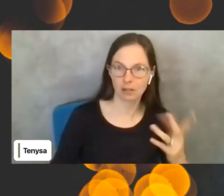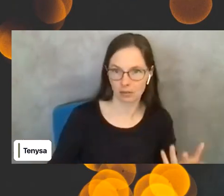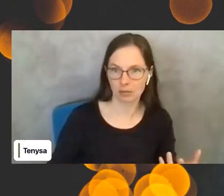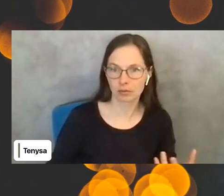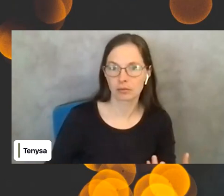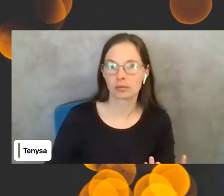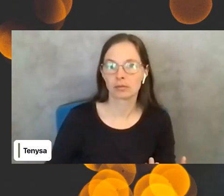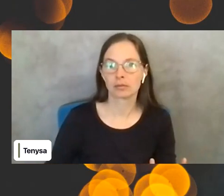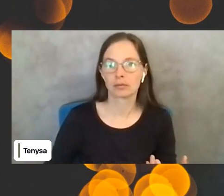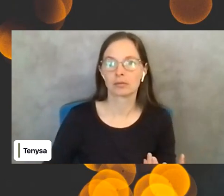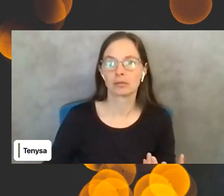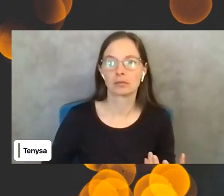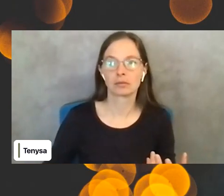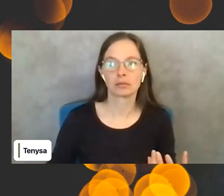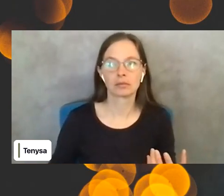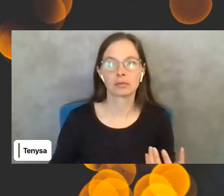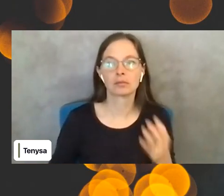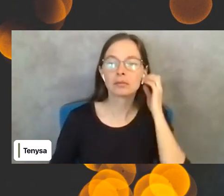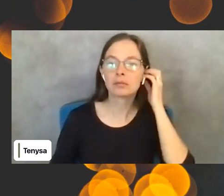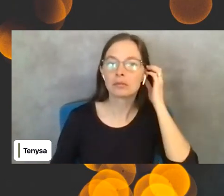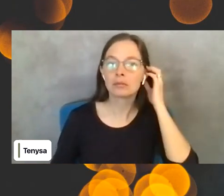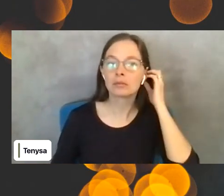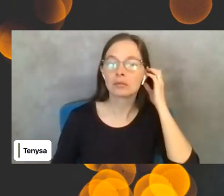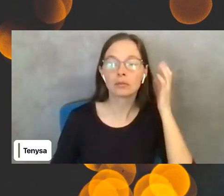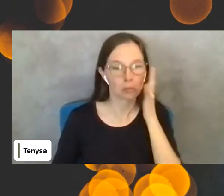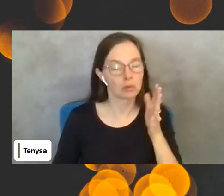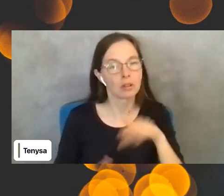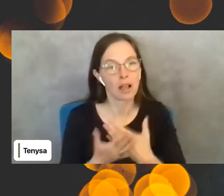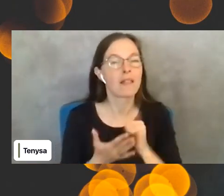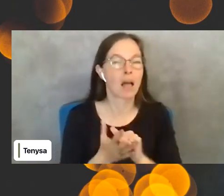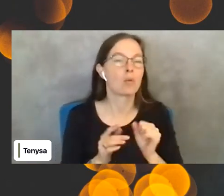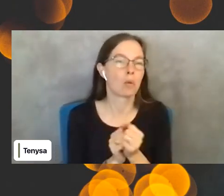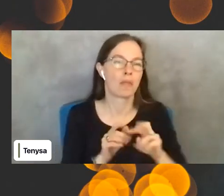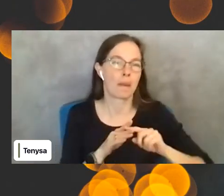be getting there once we start getting with the basics of the swords.